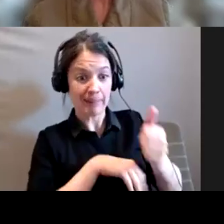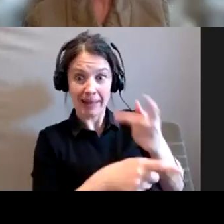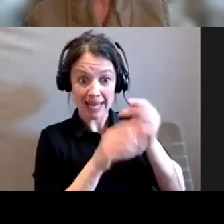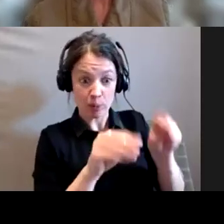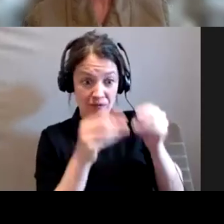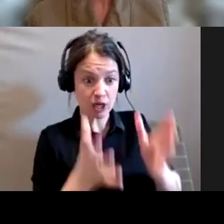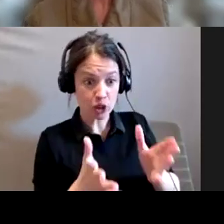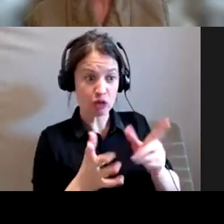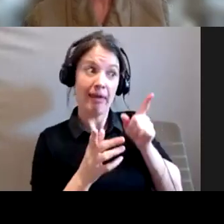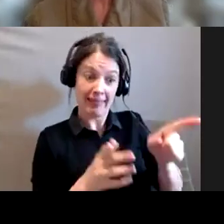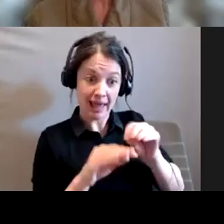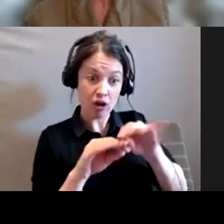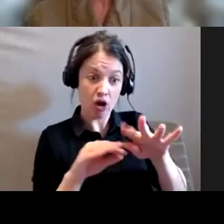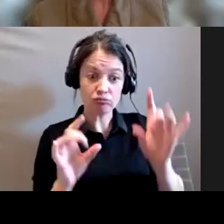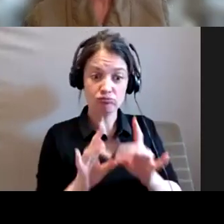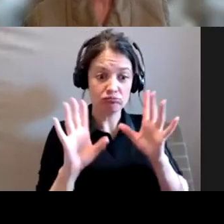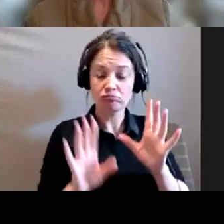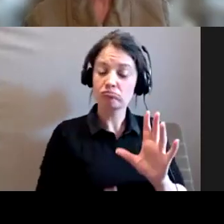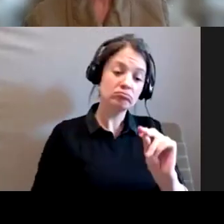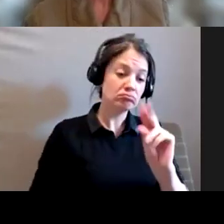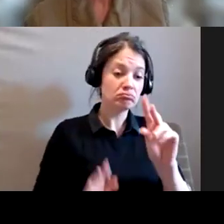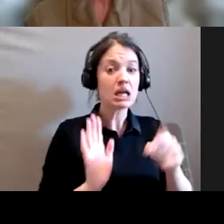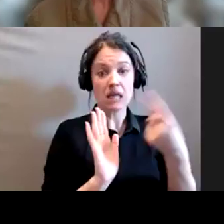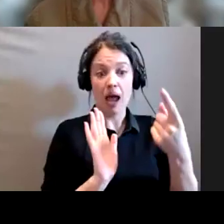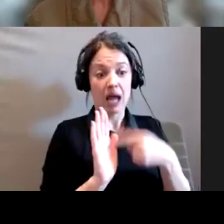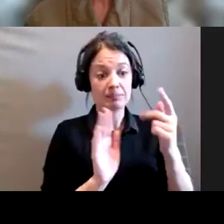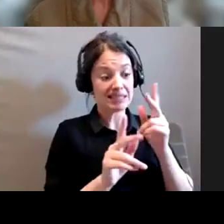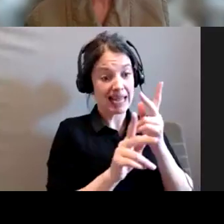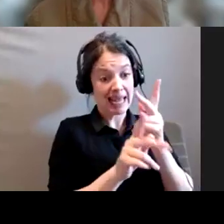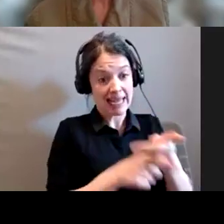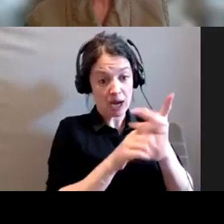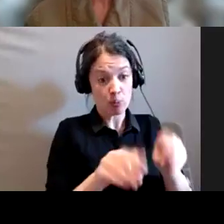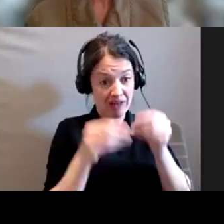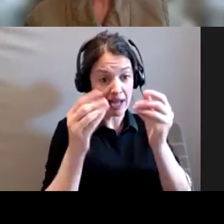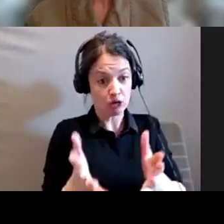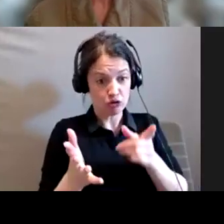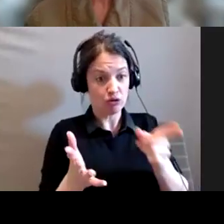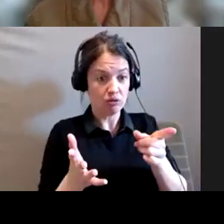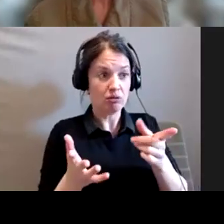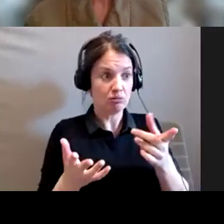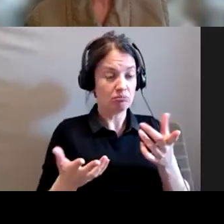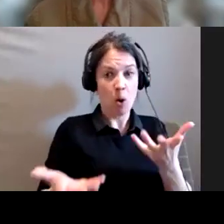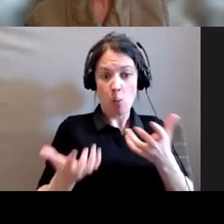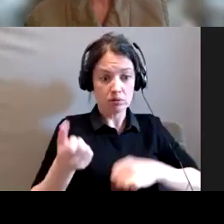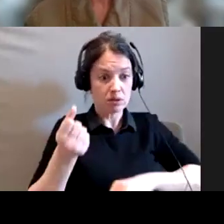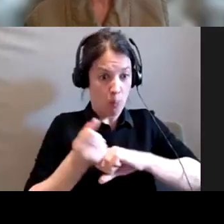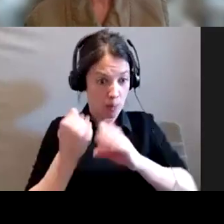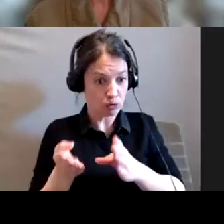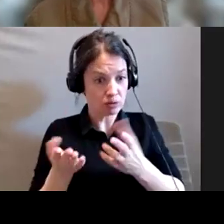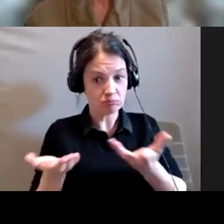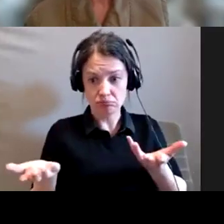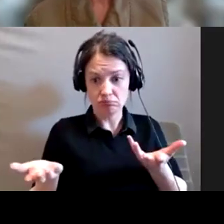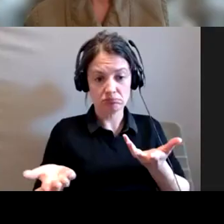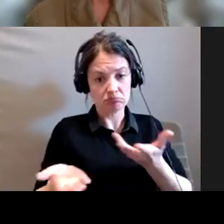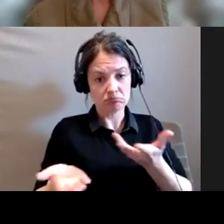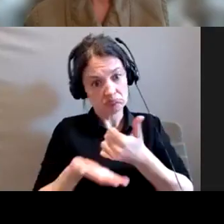the violence. In some cases, it is the caregiver that can actually be somebody to support a person with some